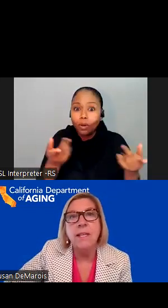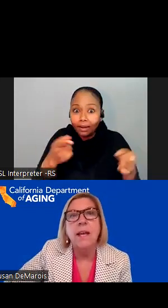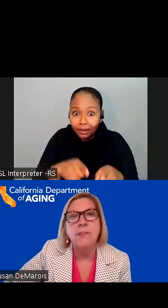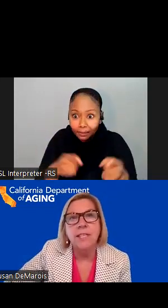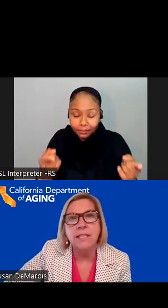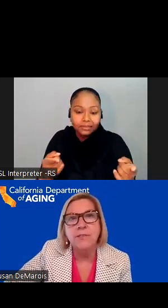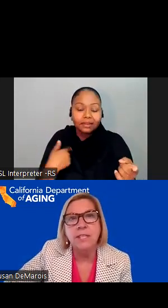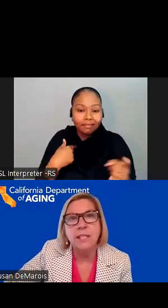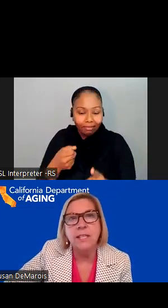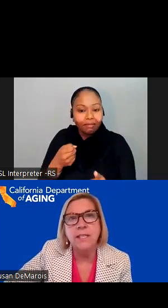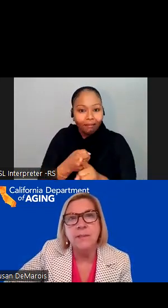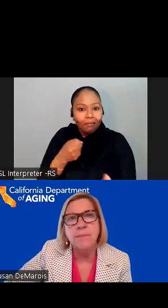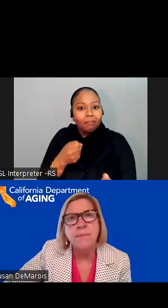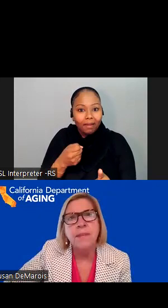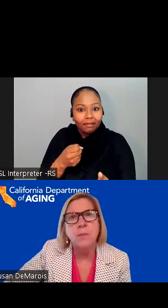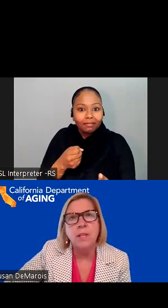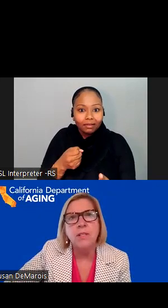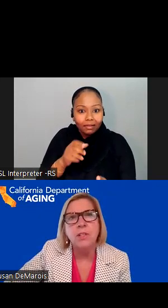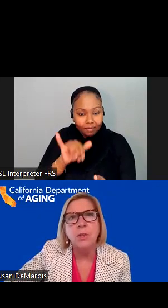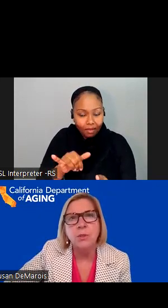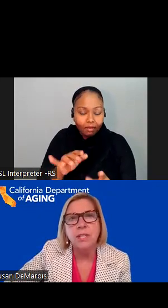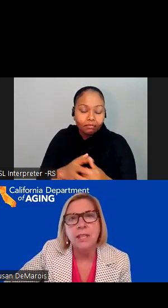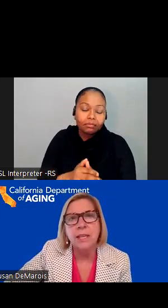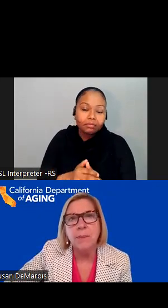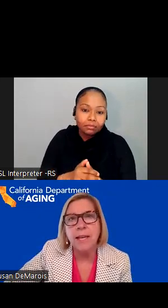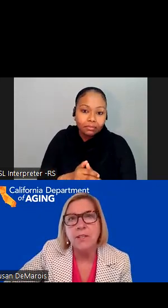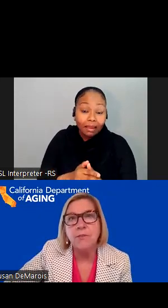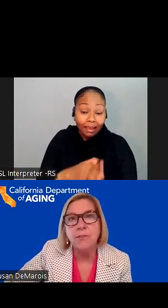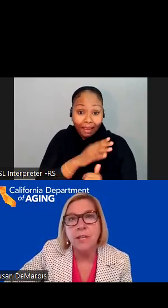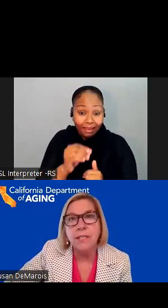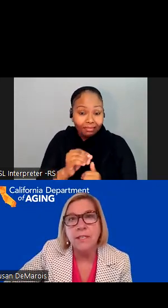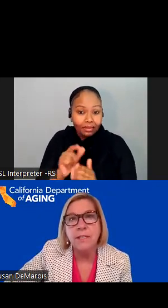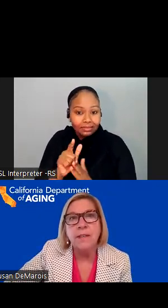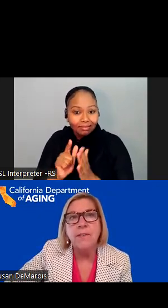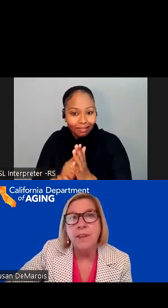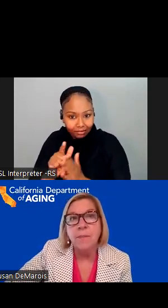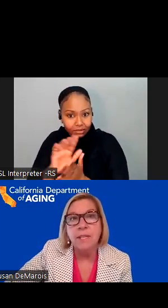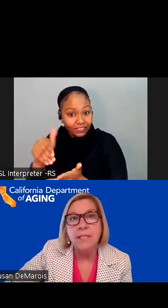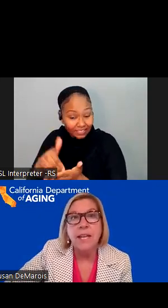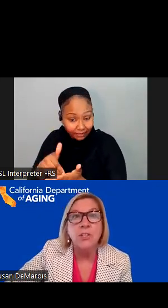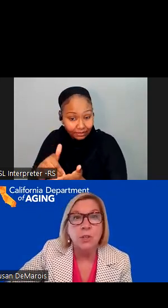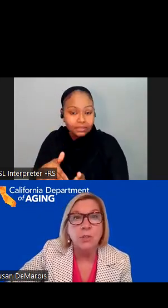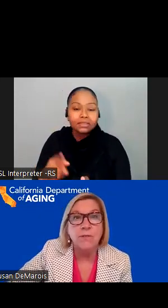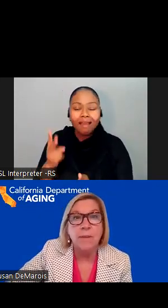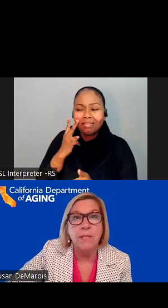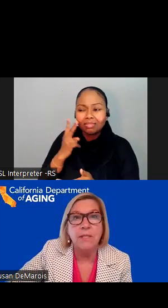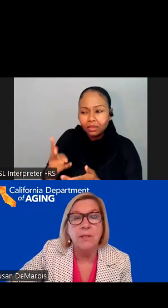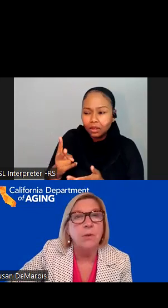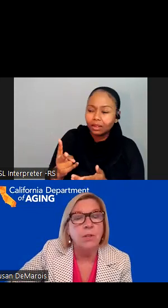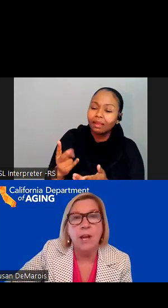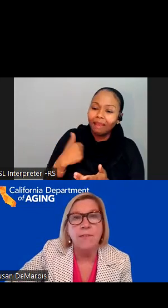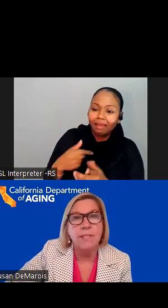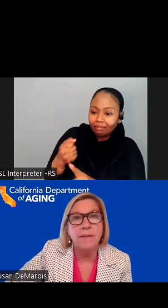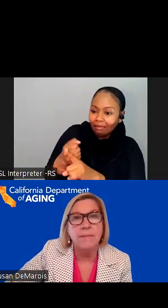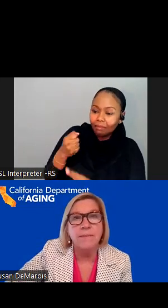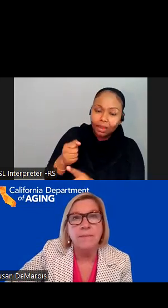residents of licensed facilities, as well as look closely at the impacts on friends, families, and chosen families who